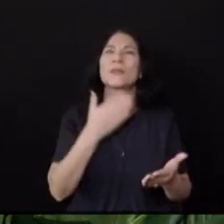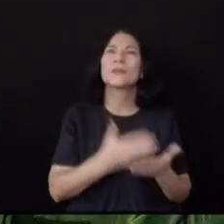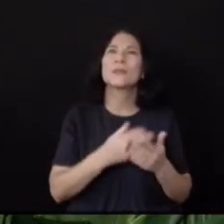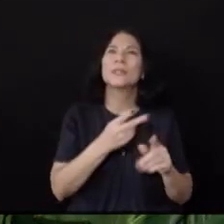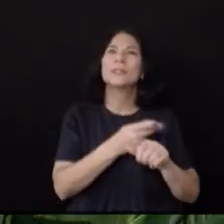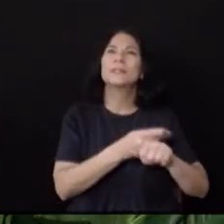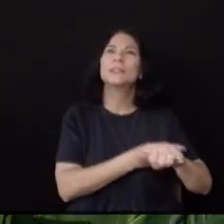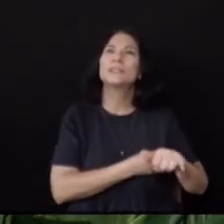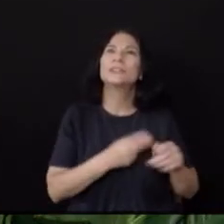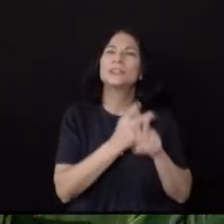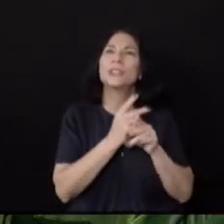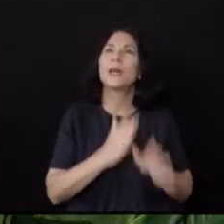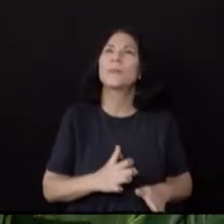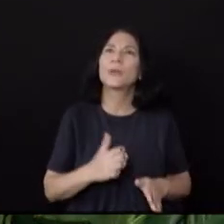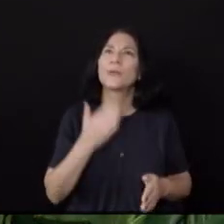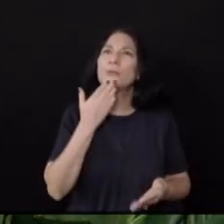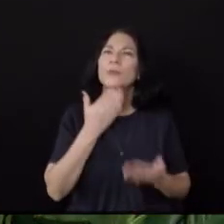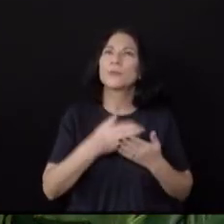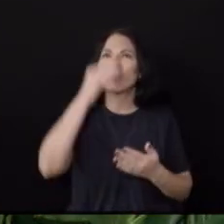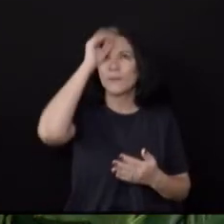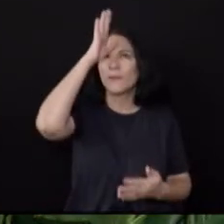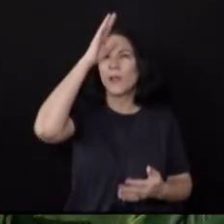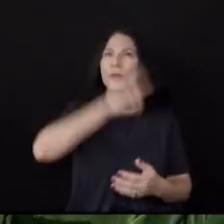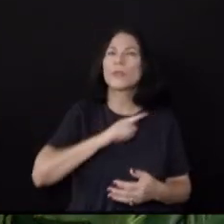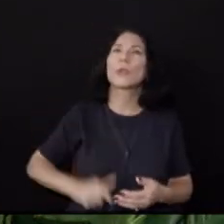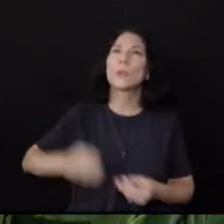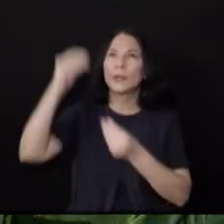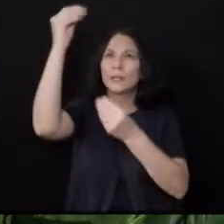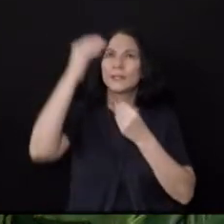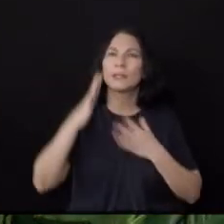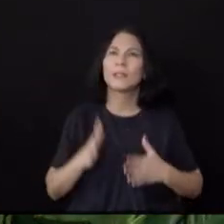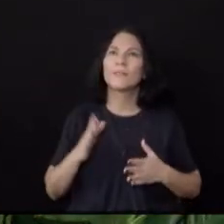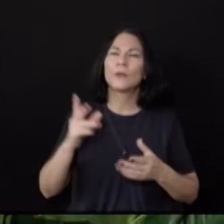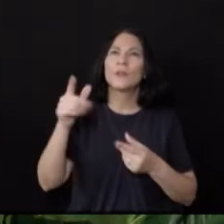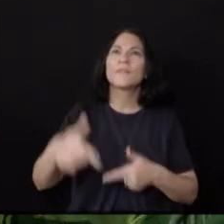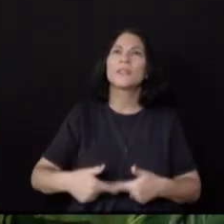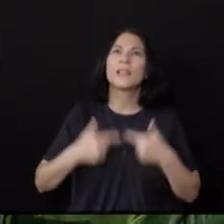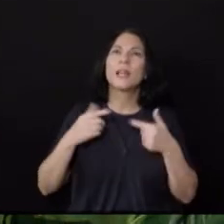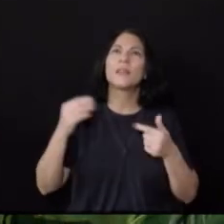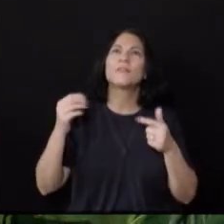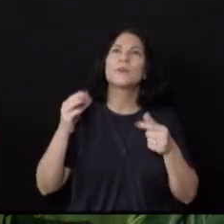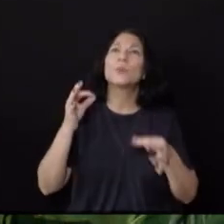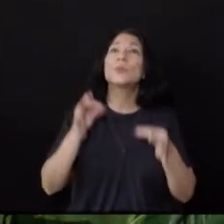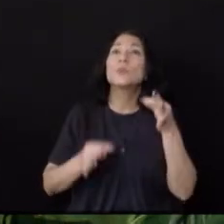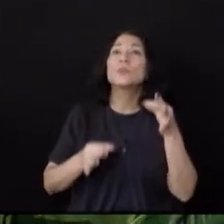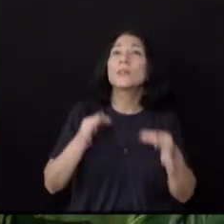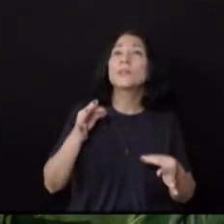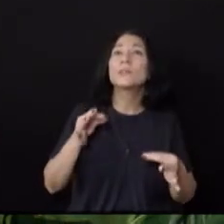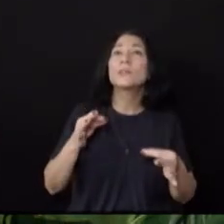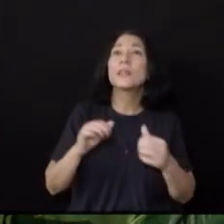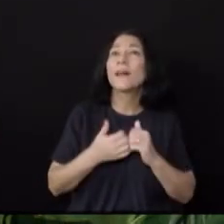father, the Lord, the giver of life, who judges